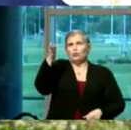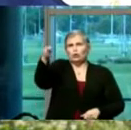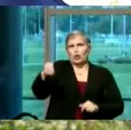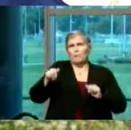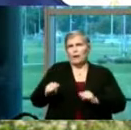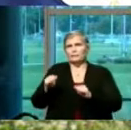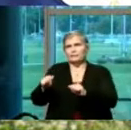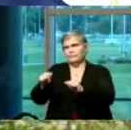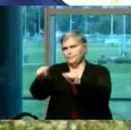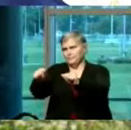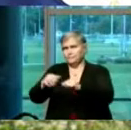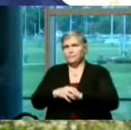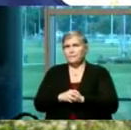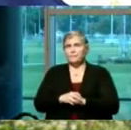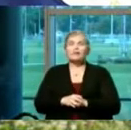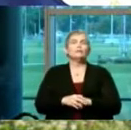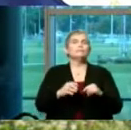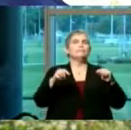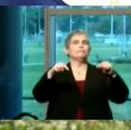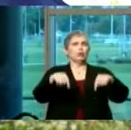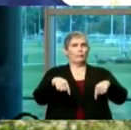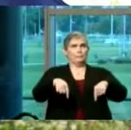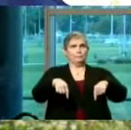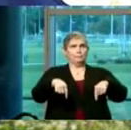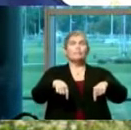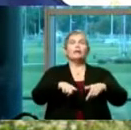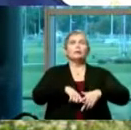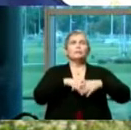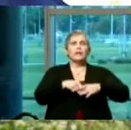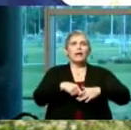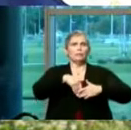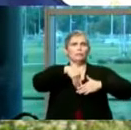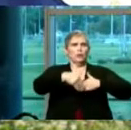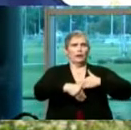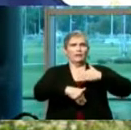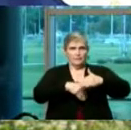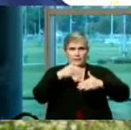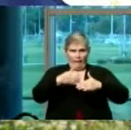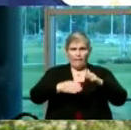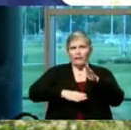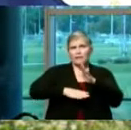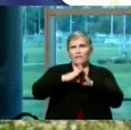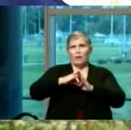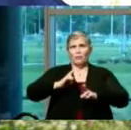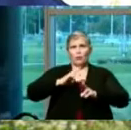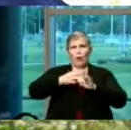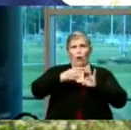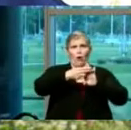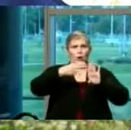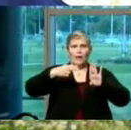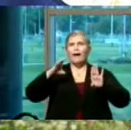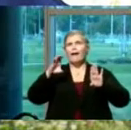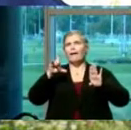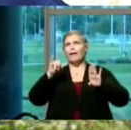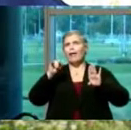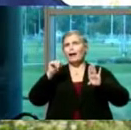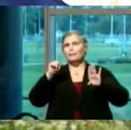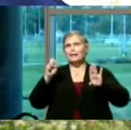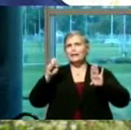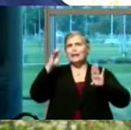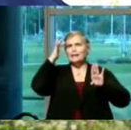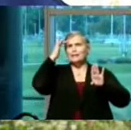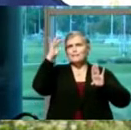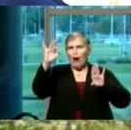markets. So today, we're beginning a process to develop what we refer to as a Climate Smart Partnership